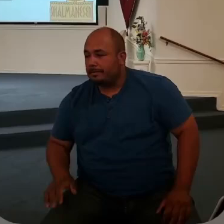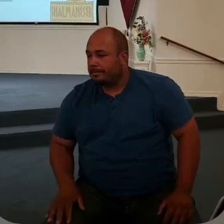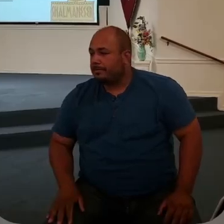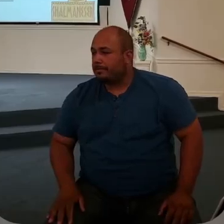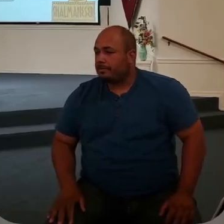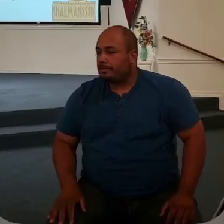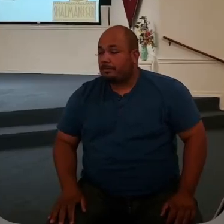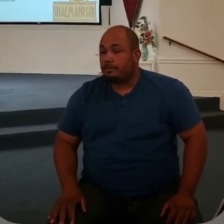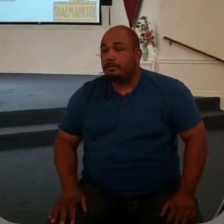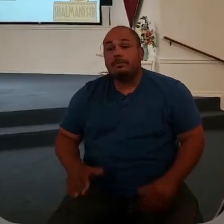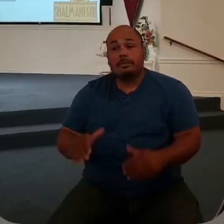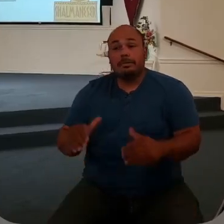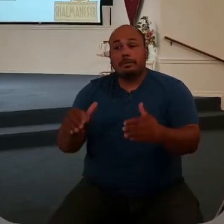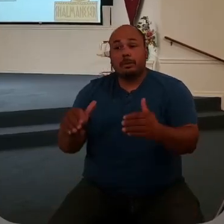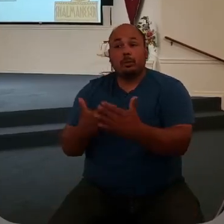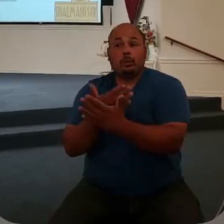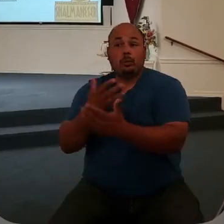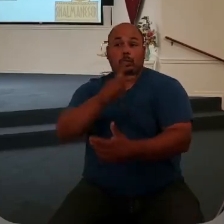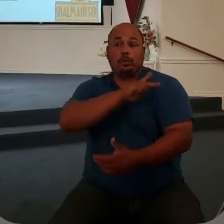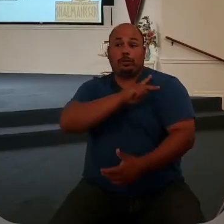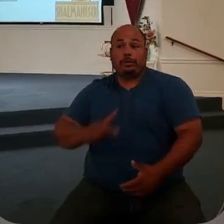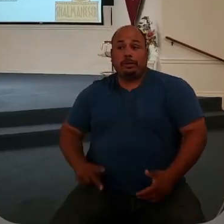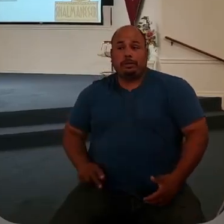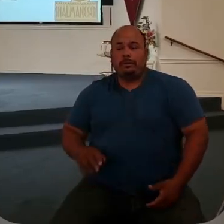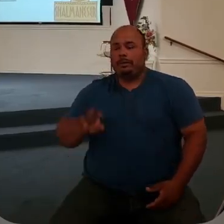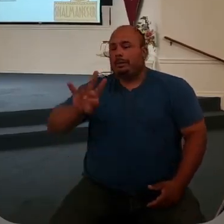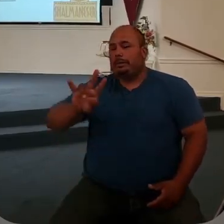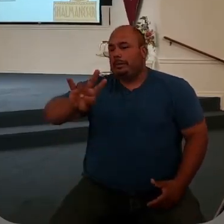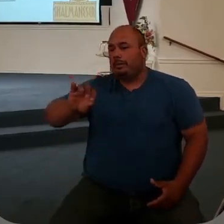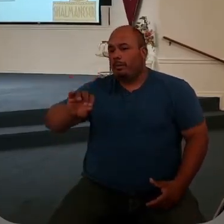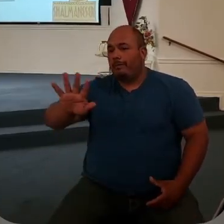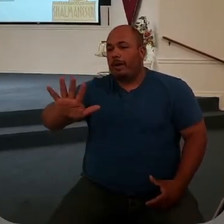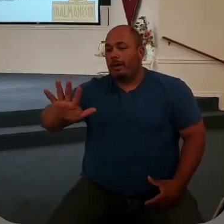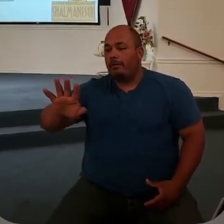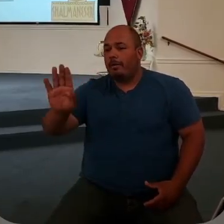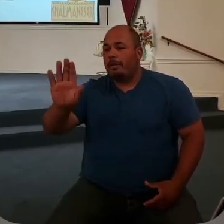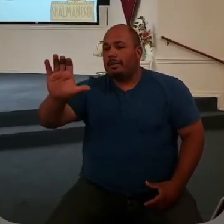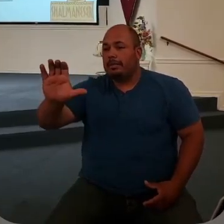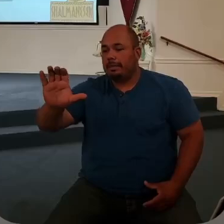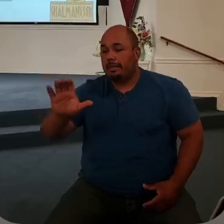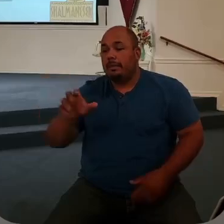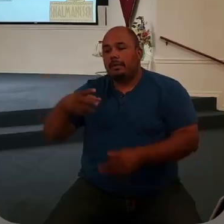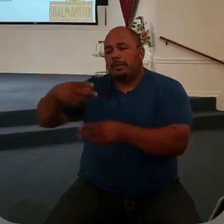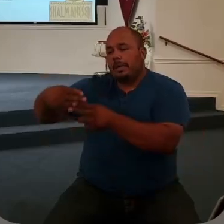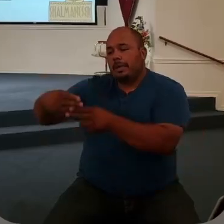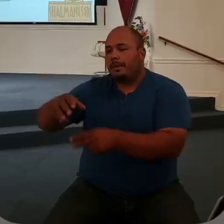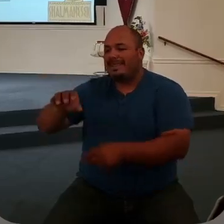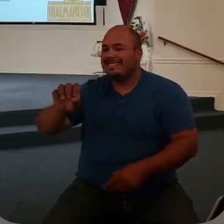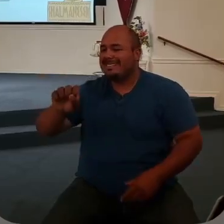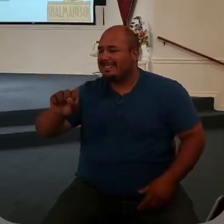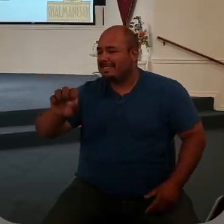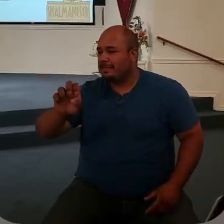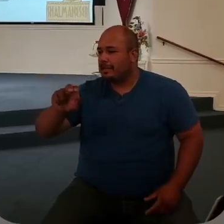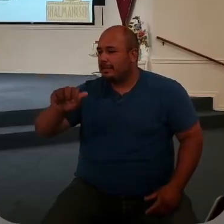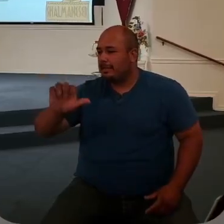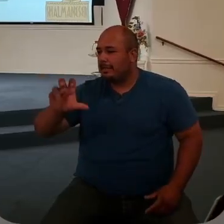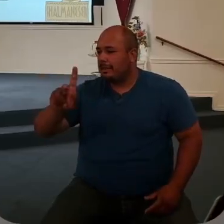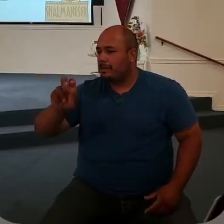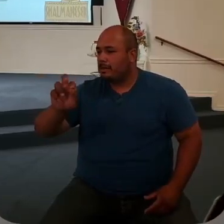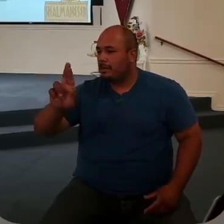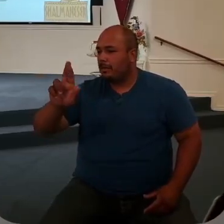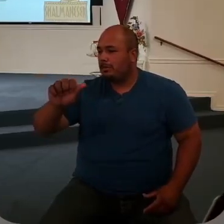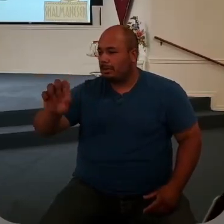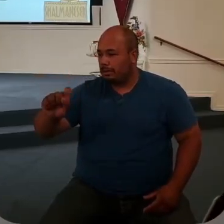The new king who came to the throne at that time in Assyria, his name was Sennacherib. Great name. He was